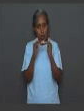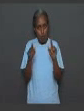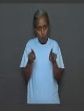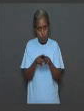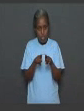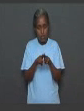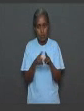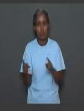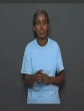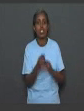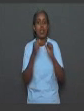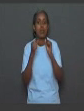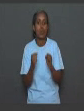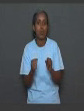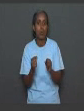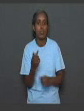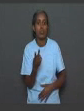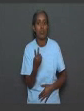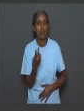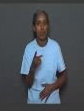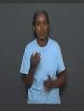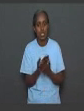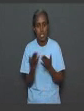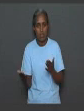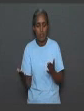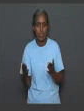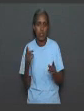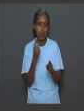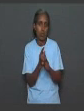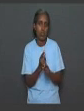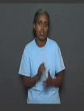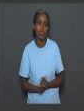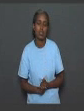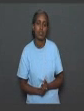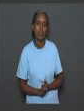the probability of both events occurring.